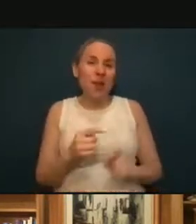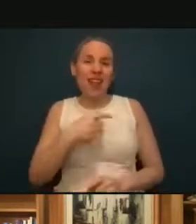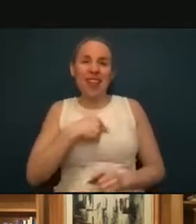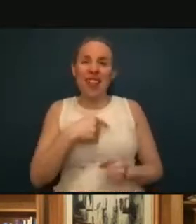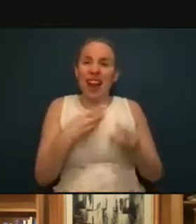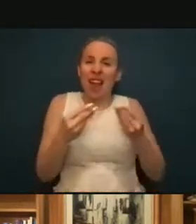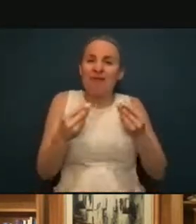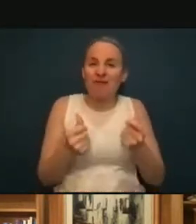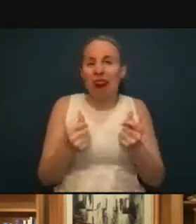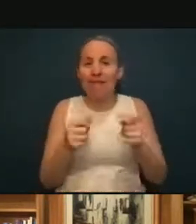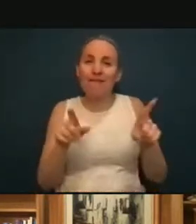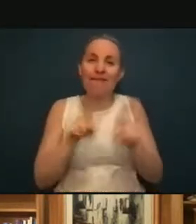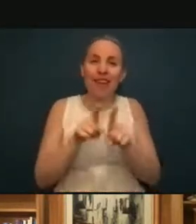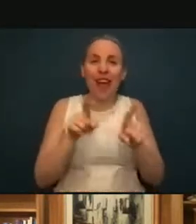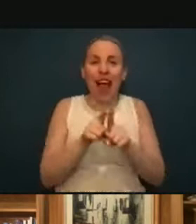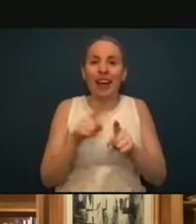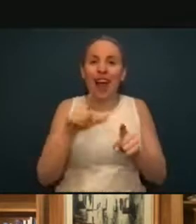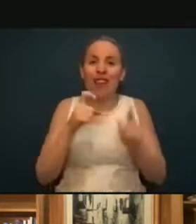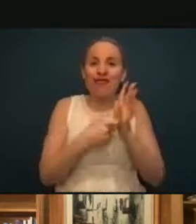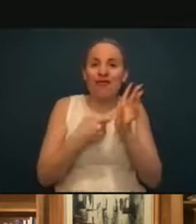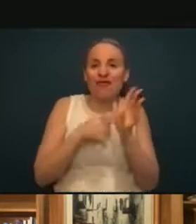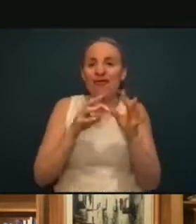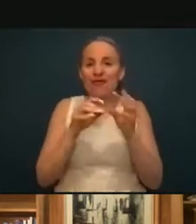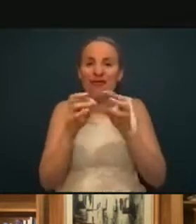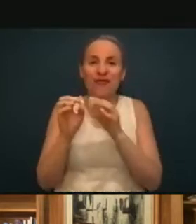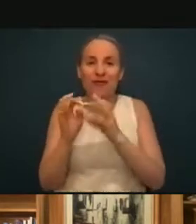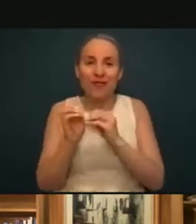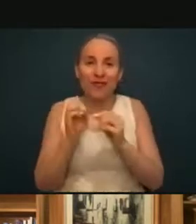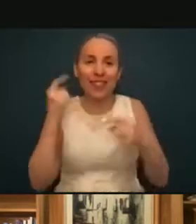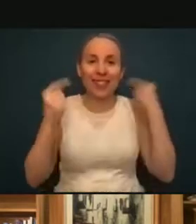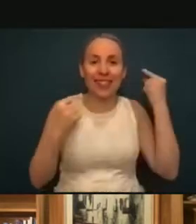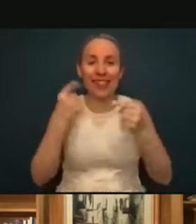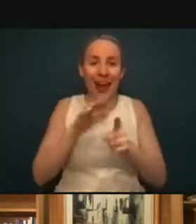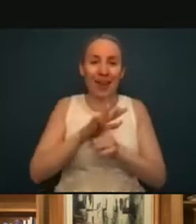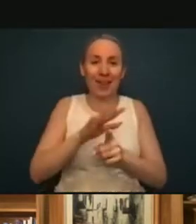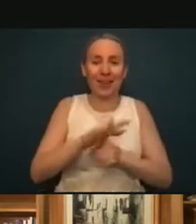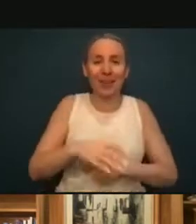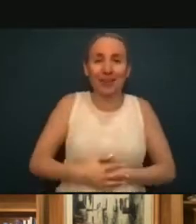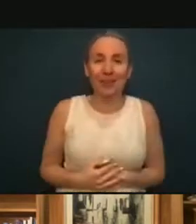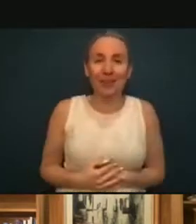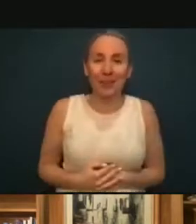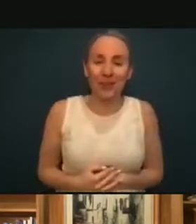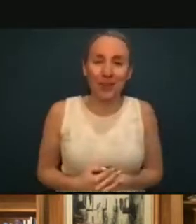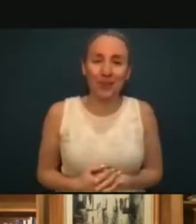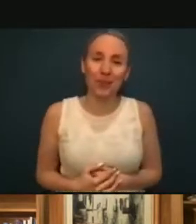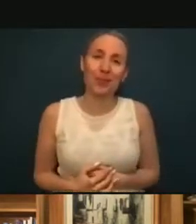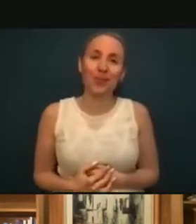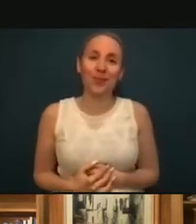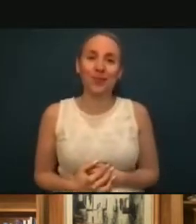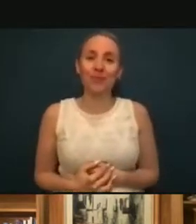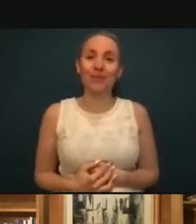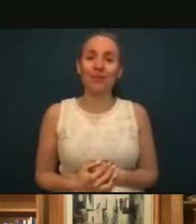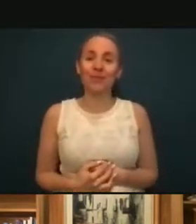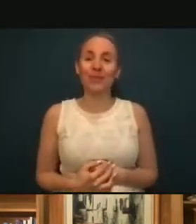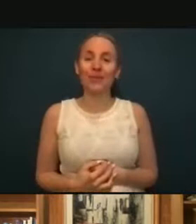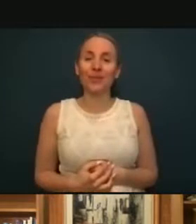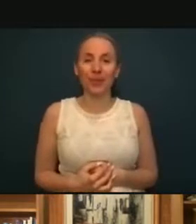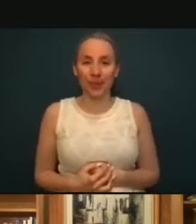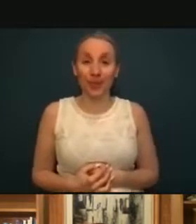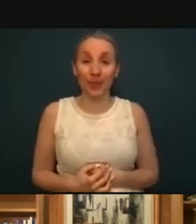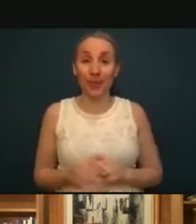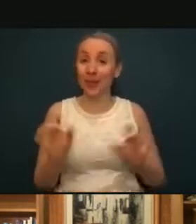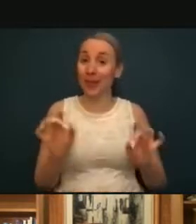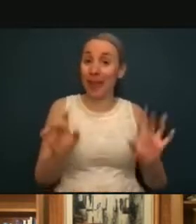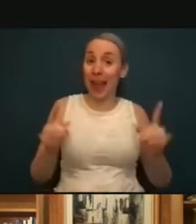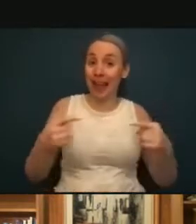like a kind of like a rough texture as you move your fingers along it. But yeah, that's